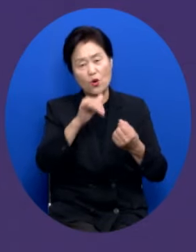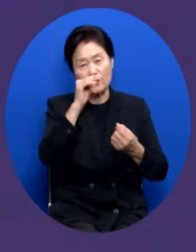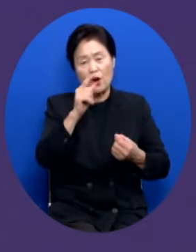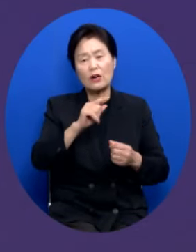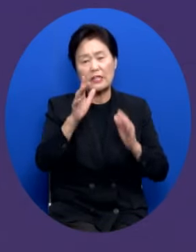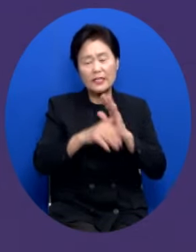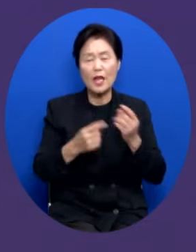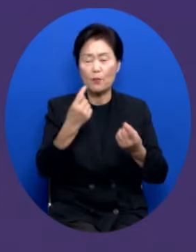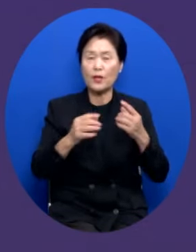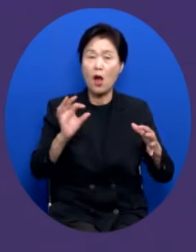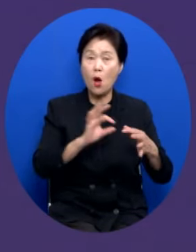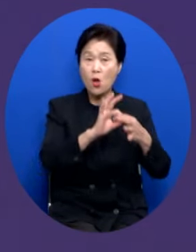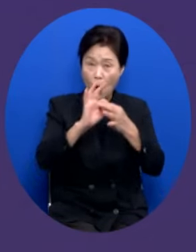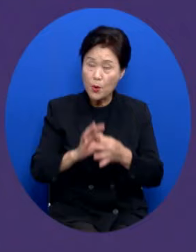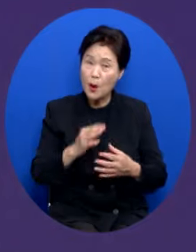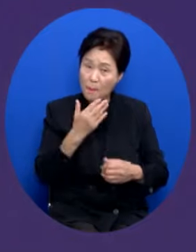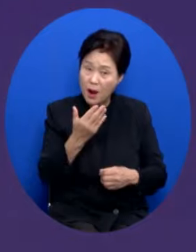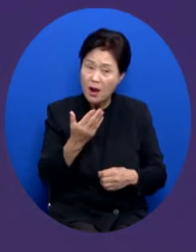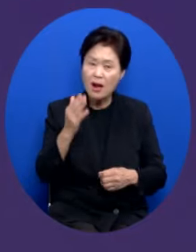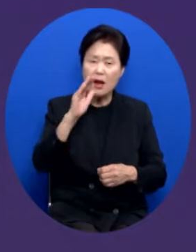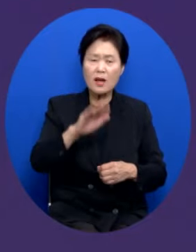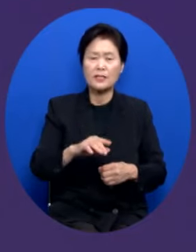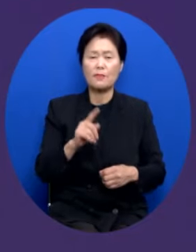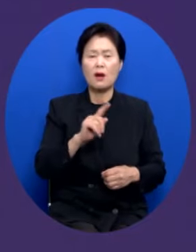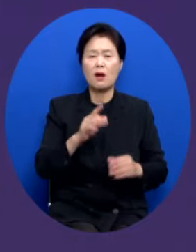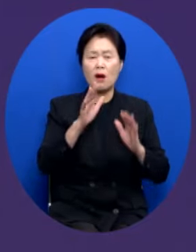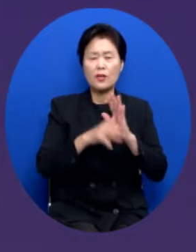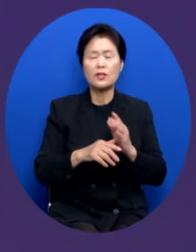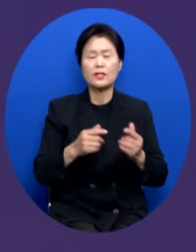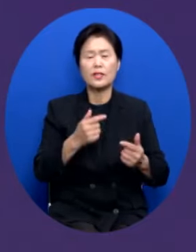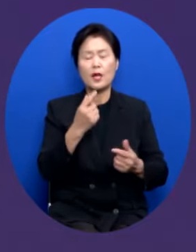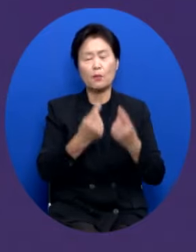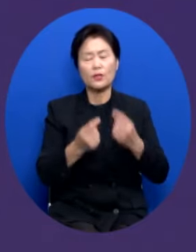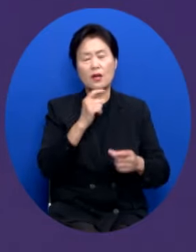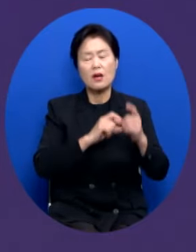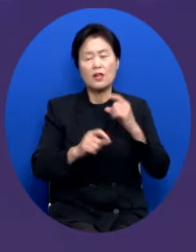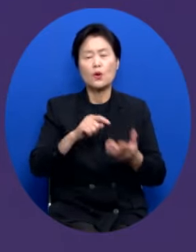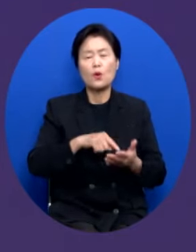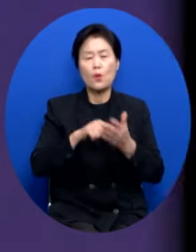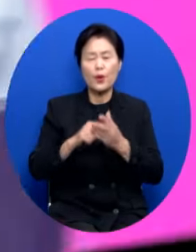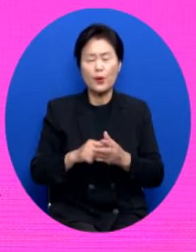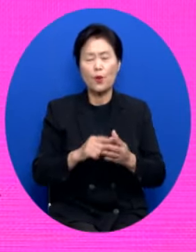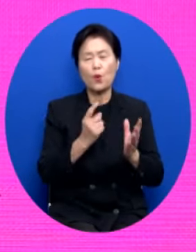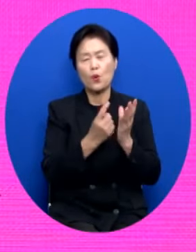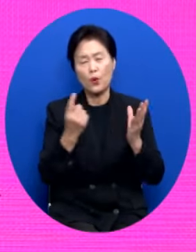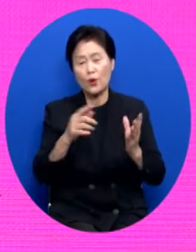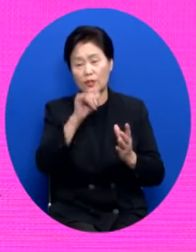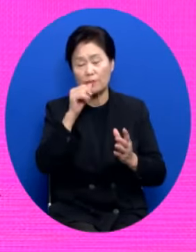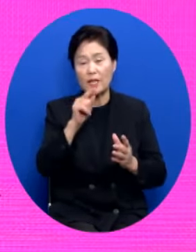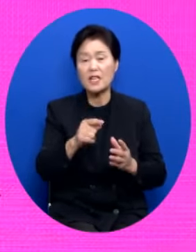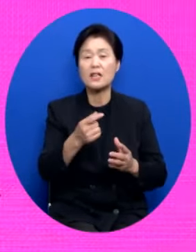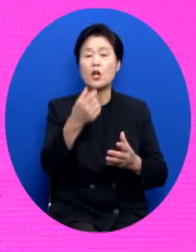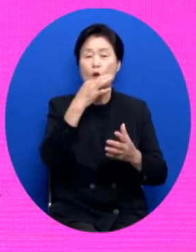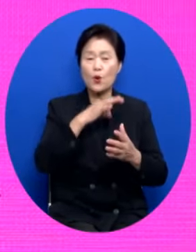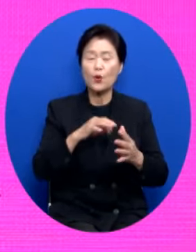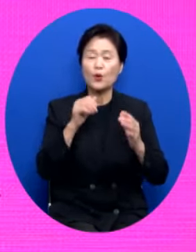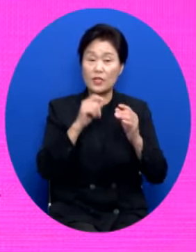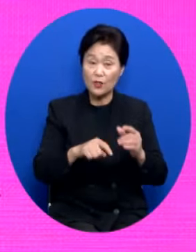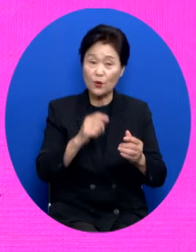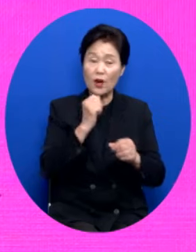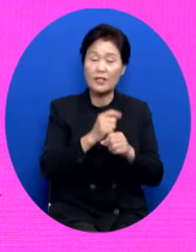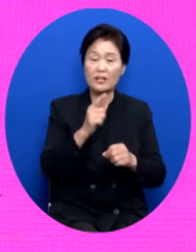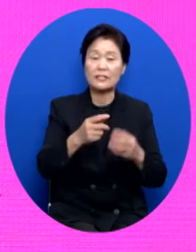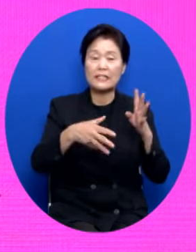Though we can communicate more efficiently, I believe this is an important moment. Use these 7 days